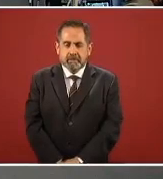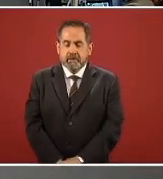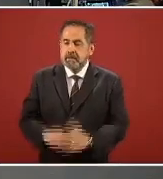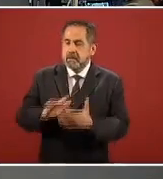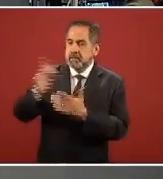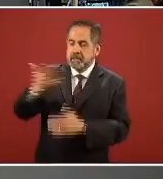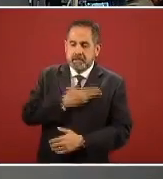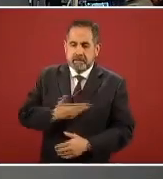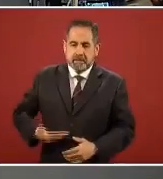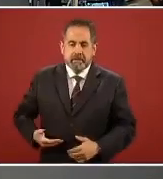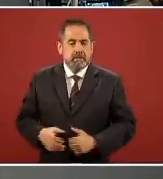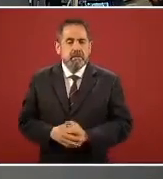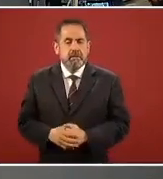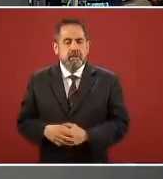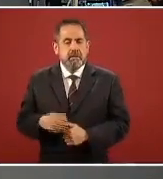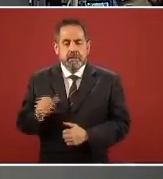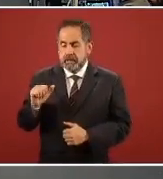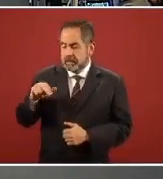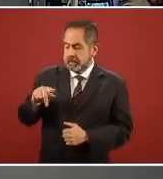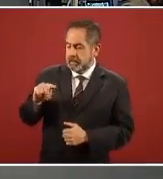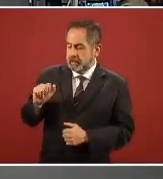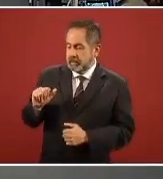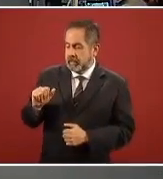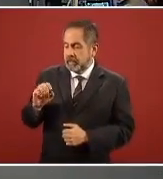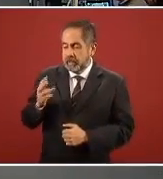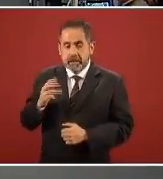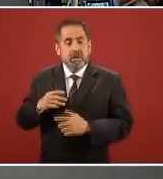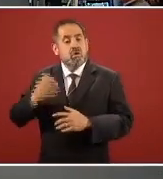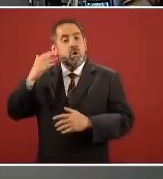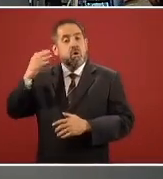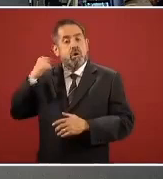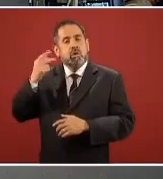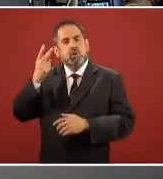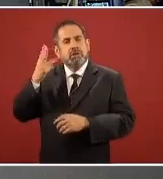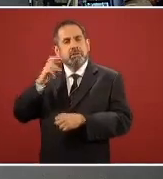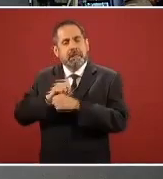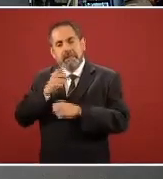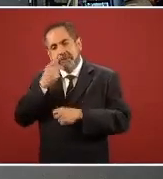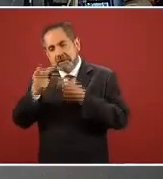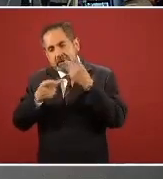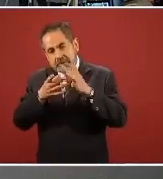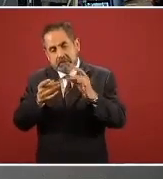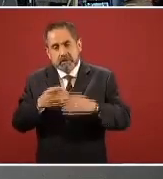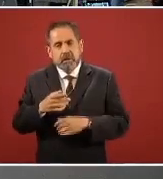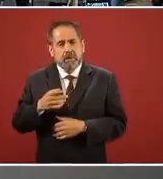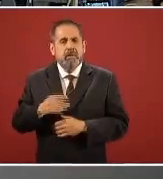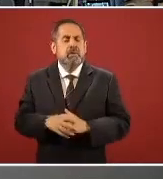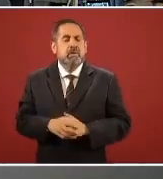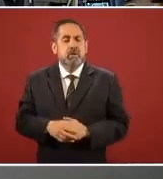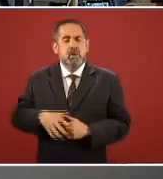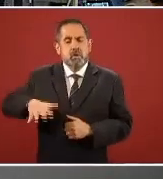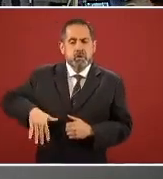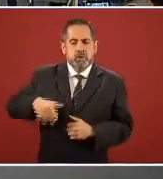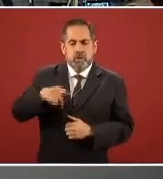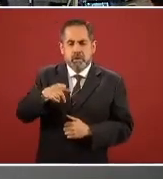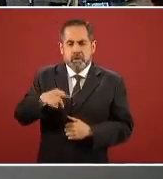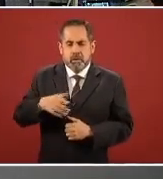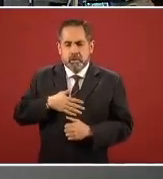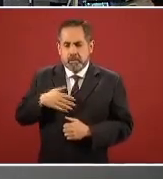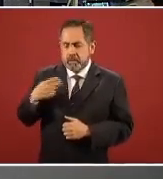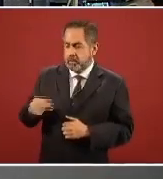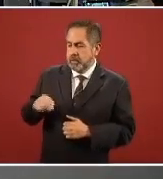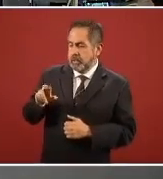Gracias, presidente. Ya tenía tres semanas, un mes queriendo hablar. I've been waiting for three months. Reinaida